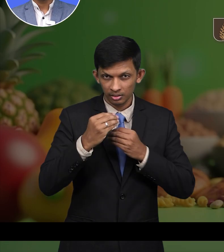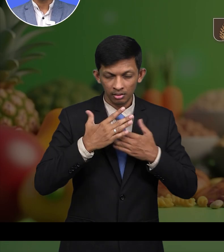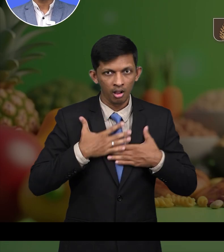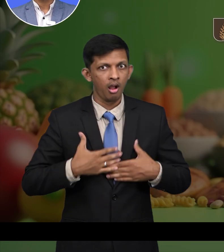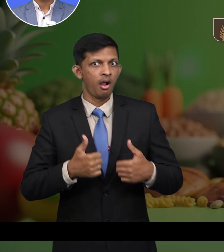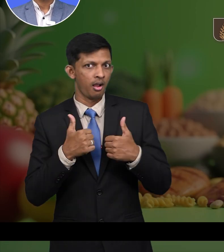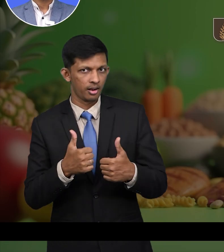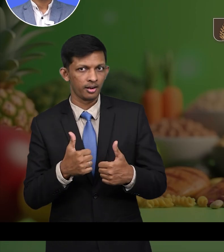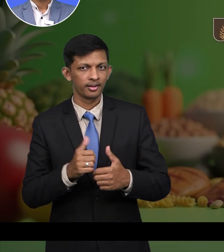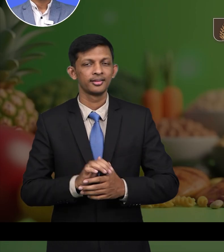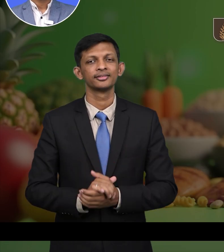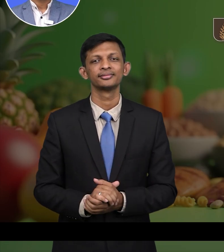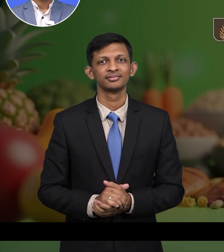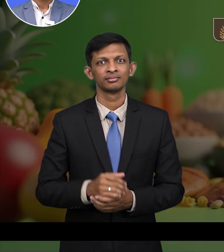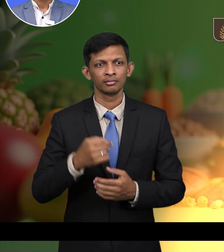healthy food,